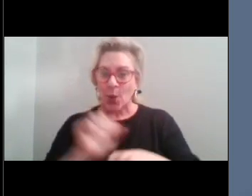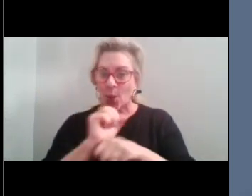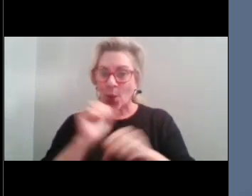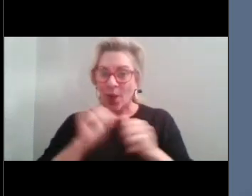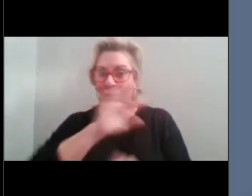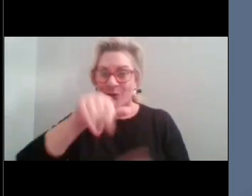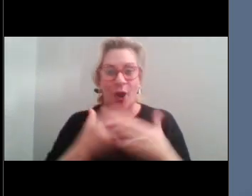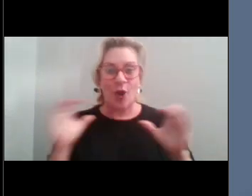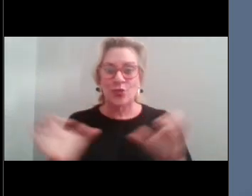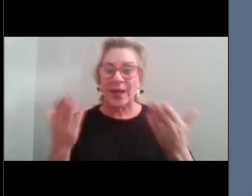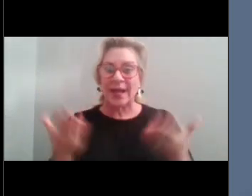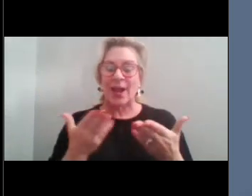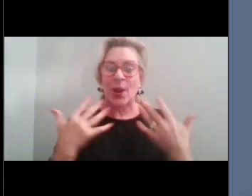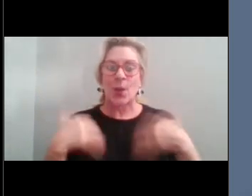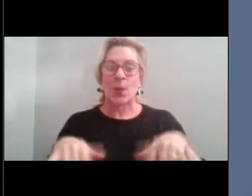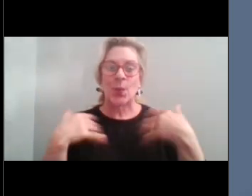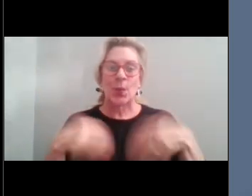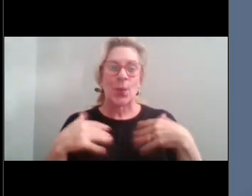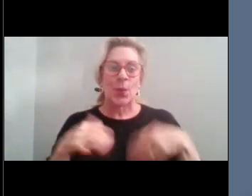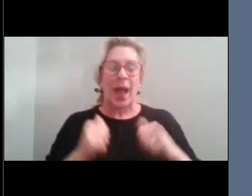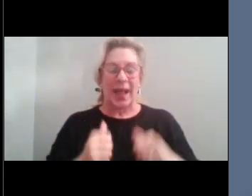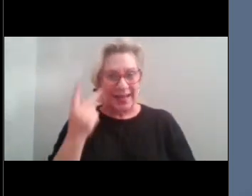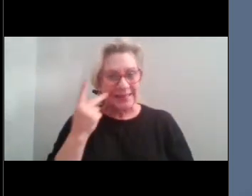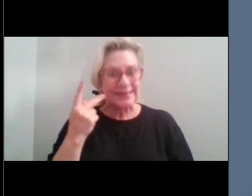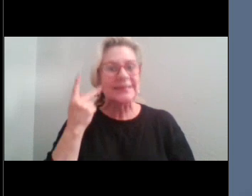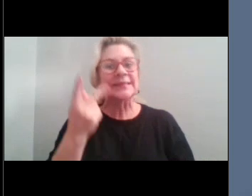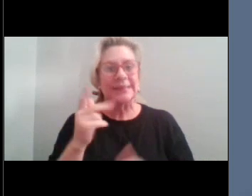can, certainly see how